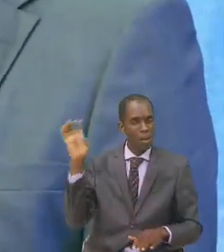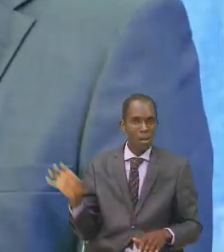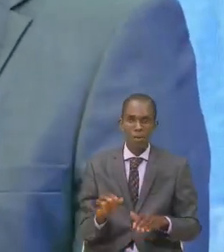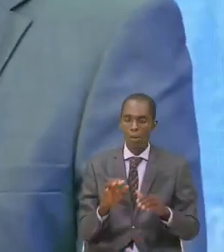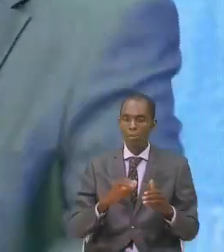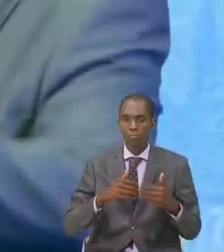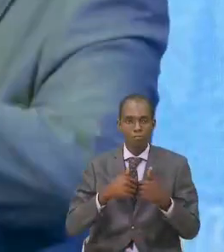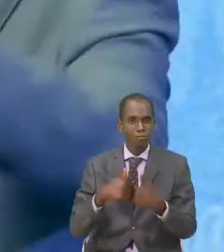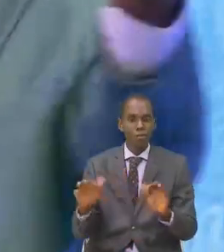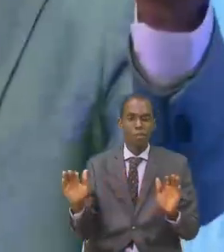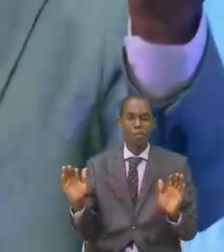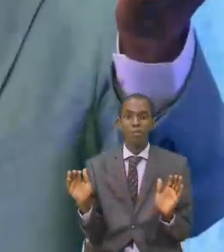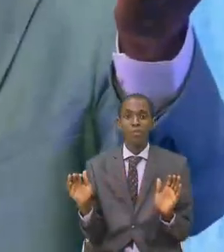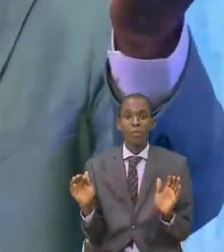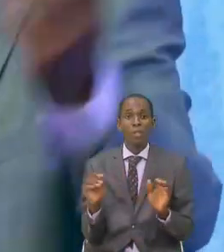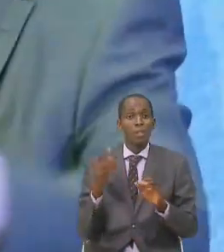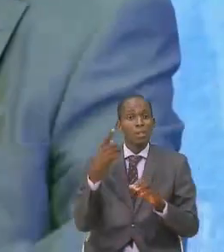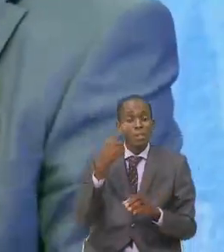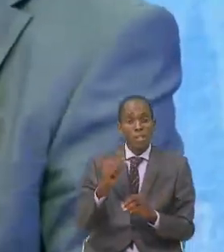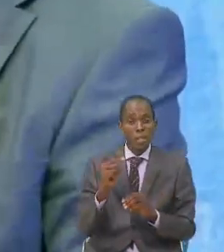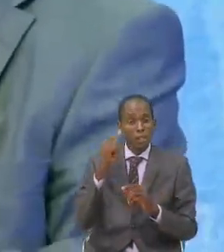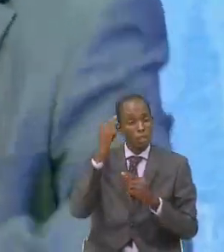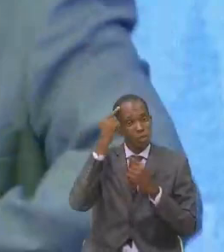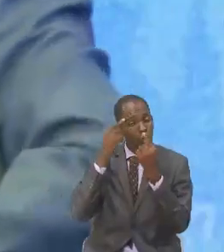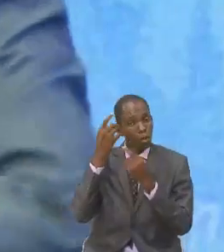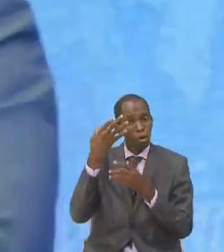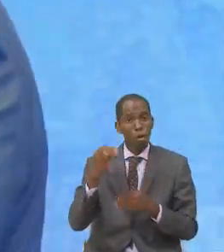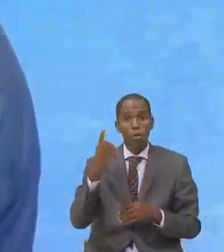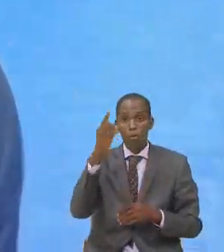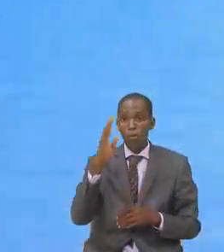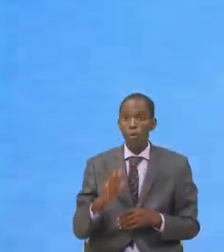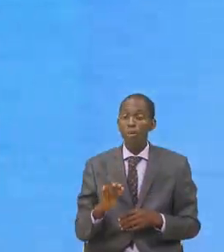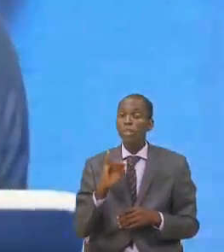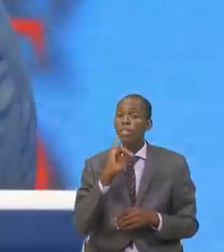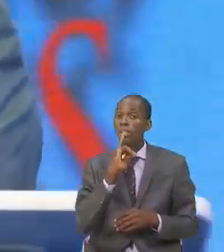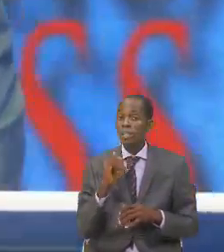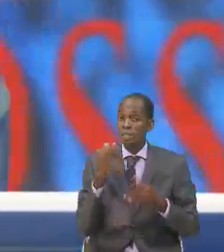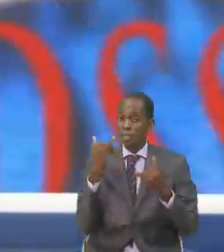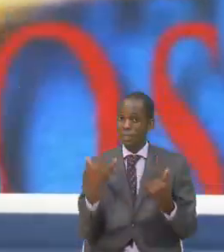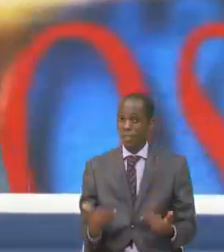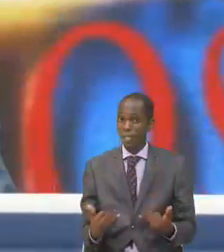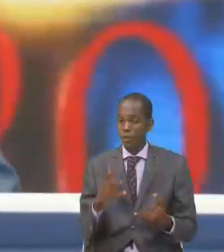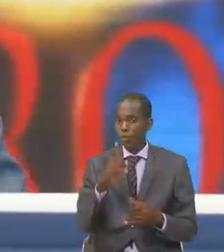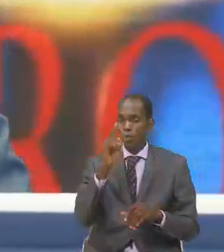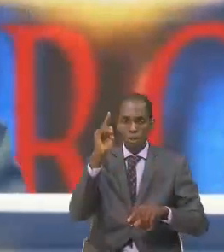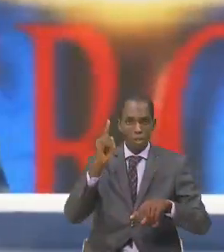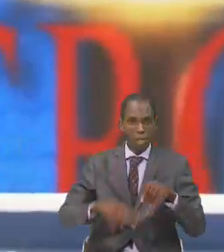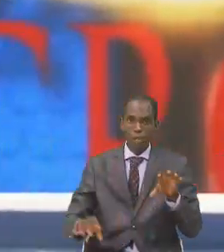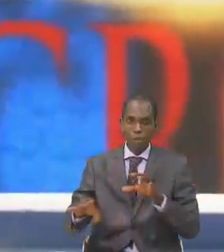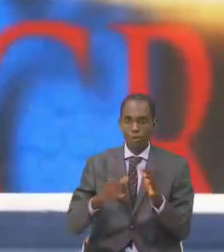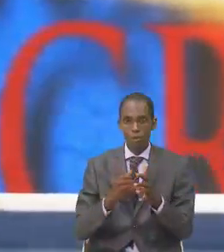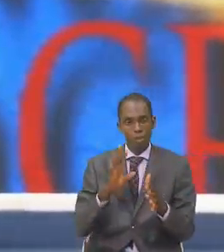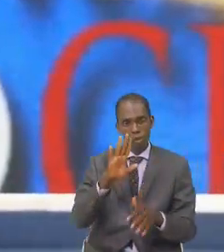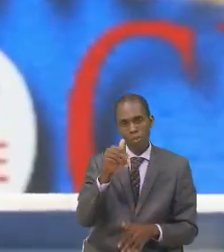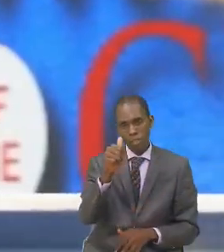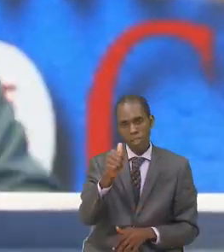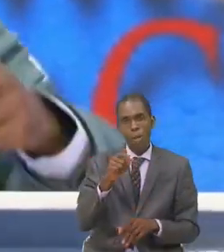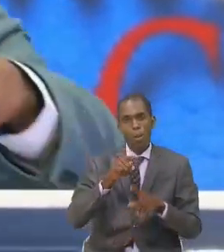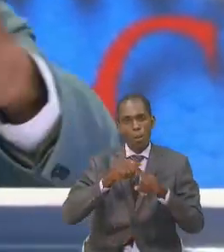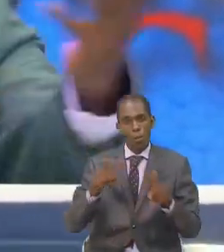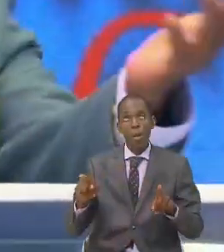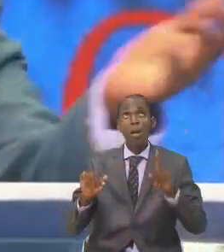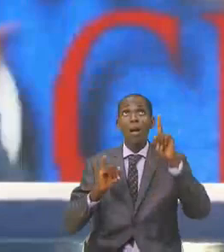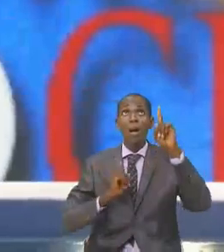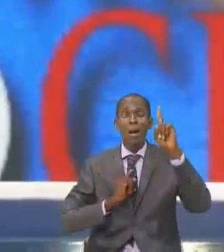you die, you're forever gone. And you go to the other side. The thought of God is now.